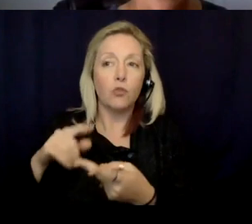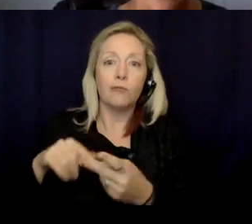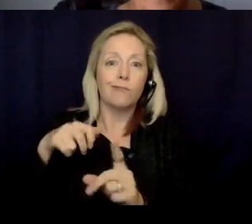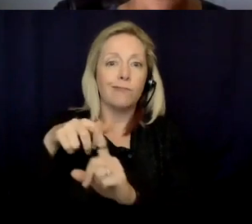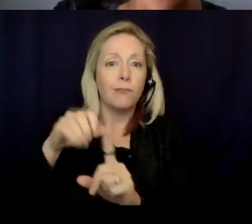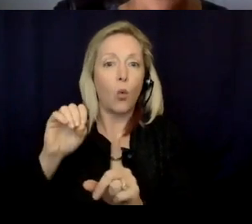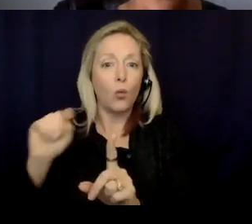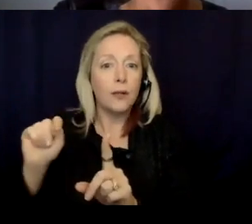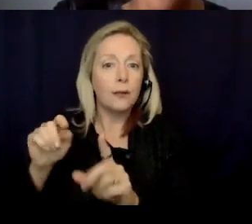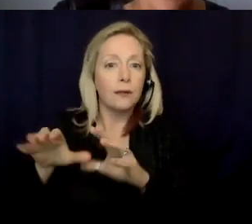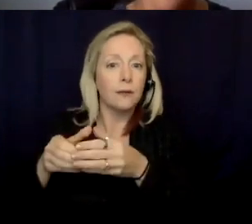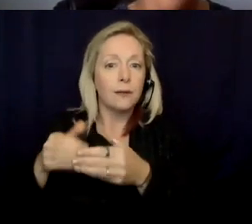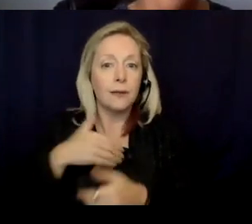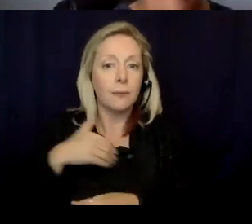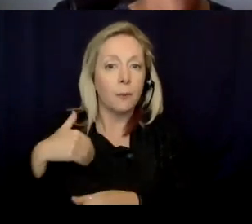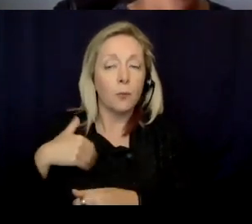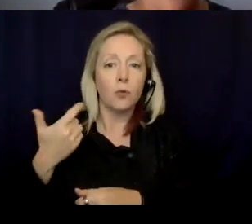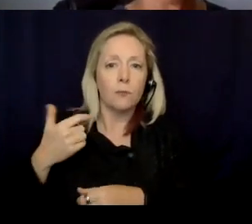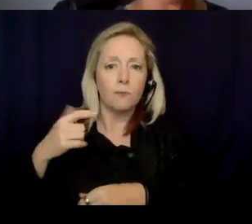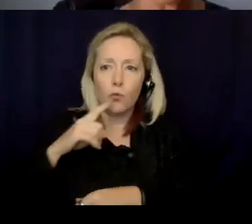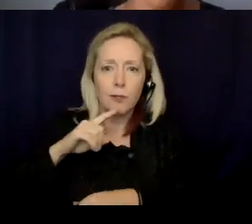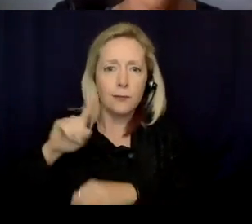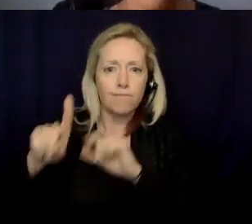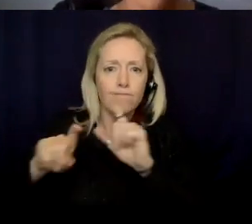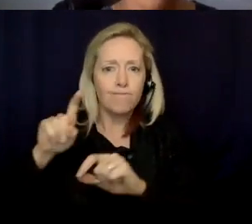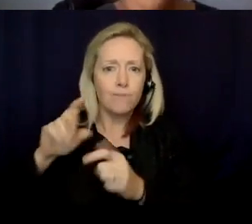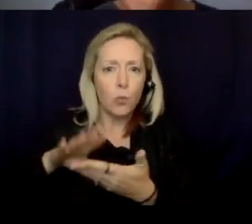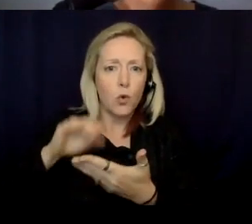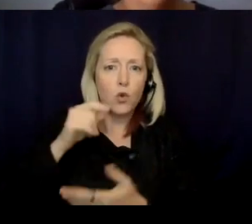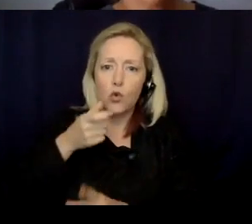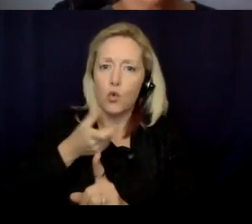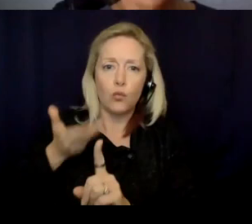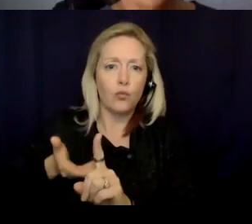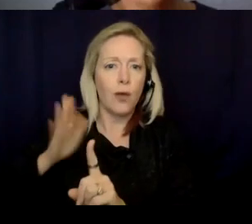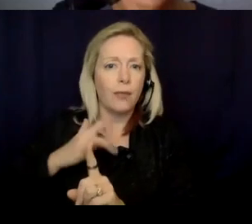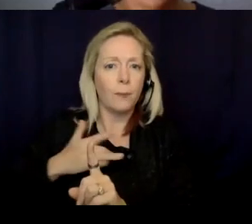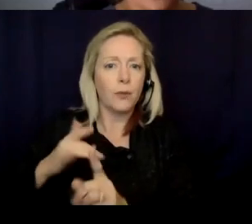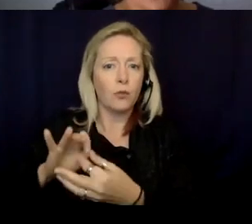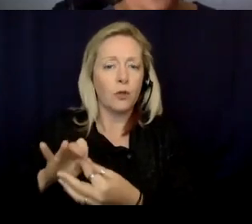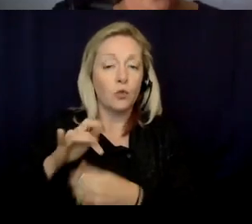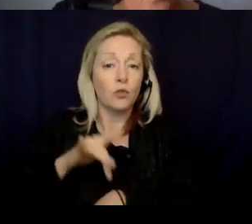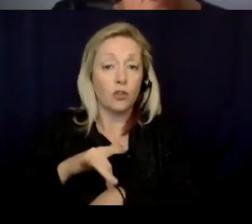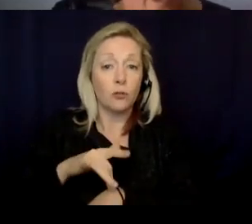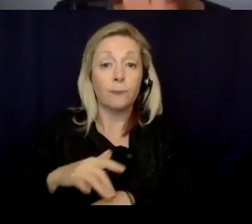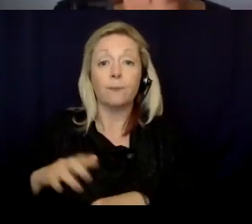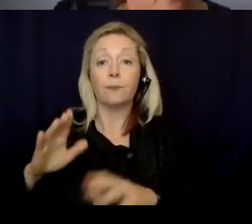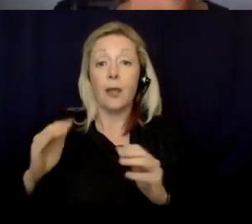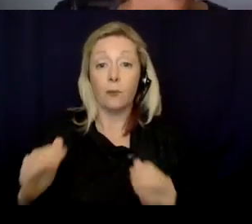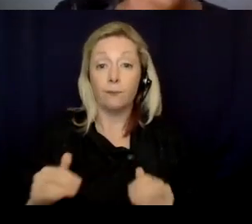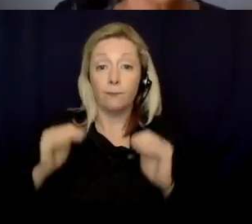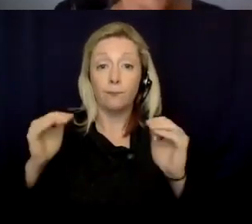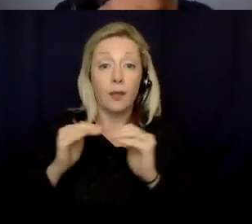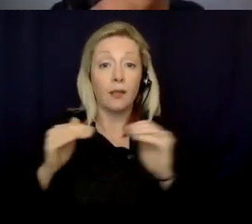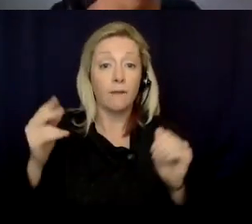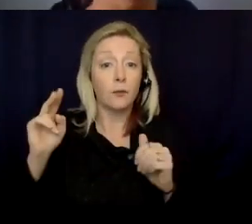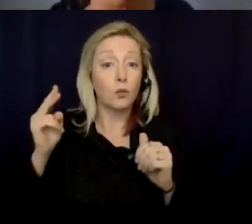and really understand about that. Now let's go into level 2. And in level 2,